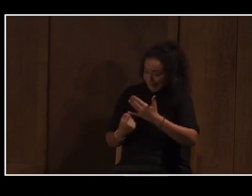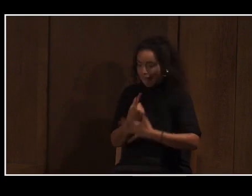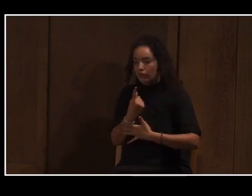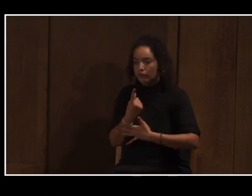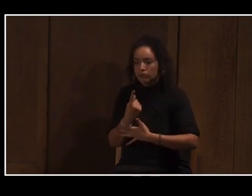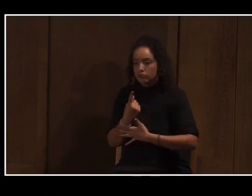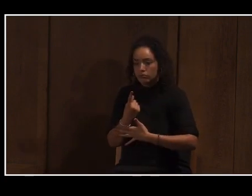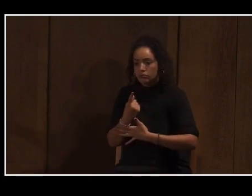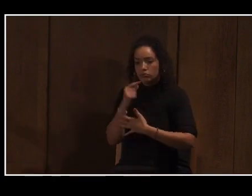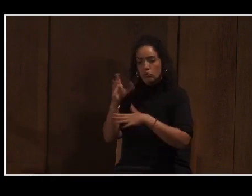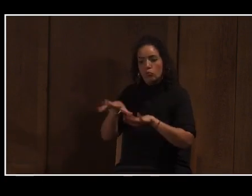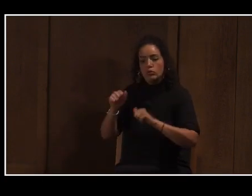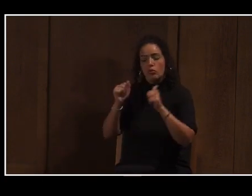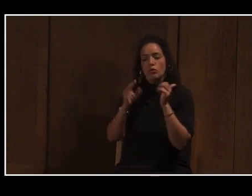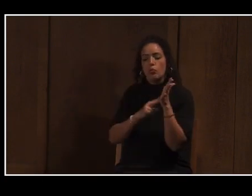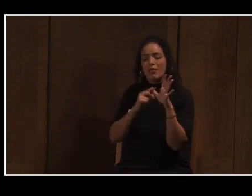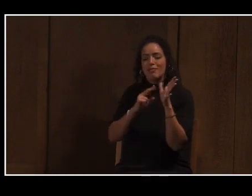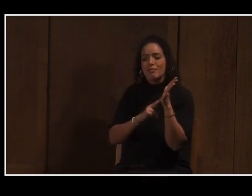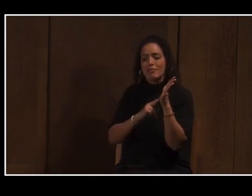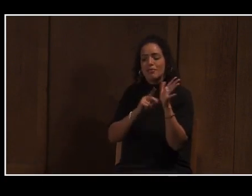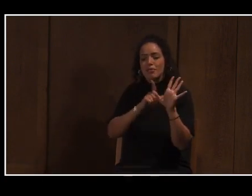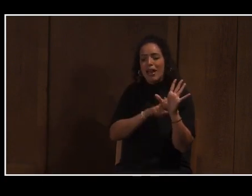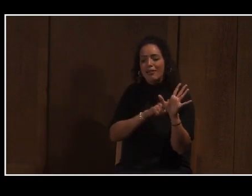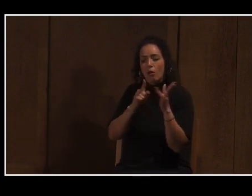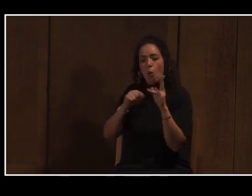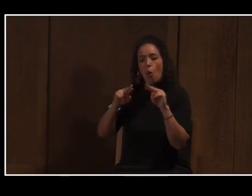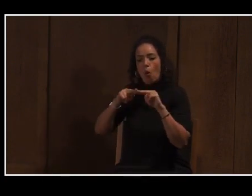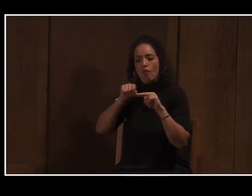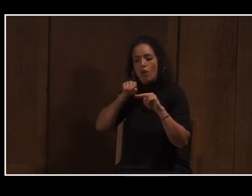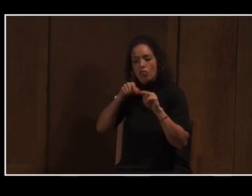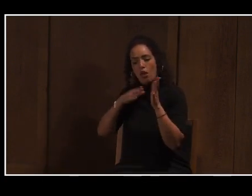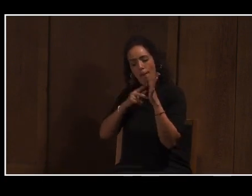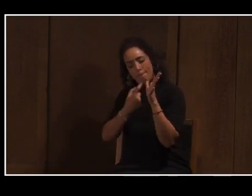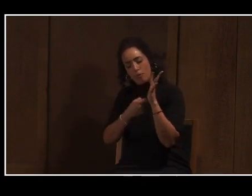with Nanny of the Maroons. One of the things that she